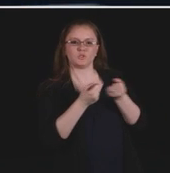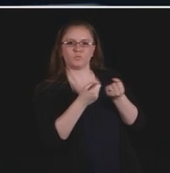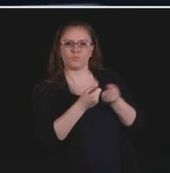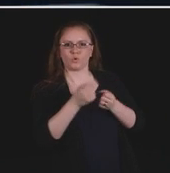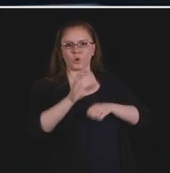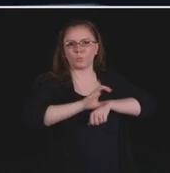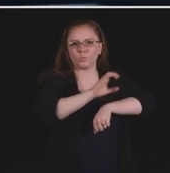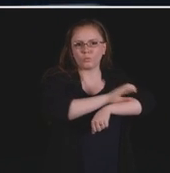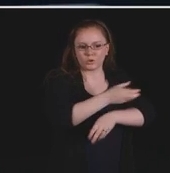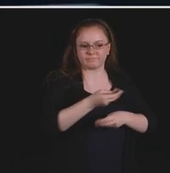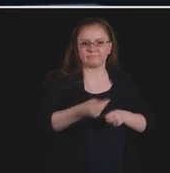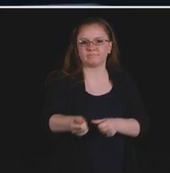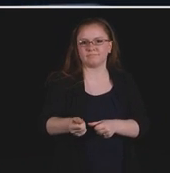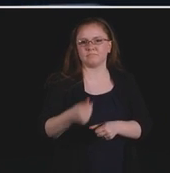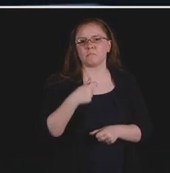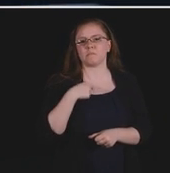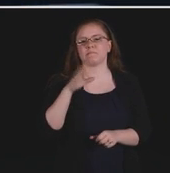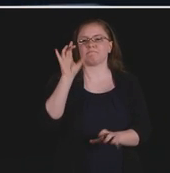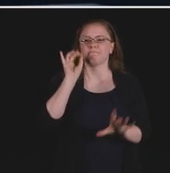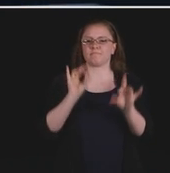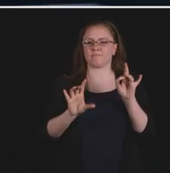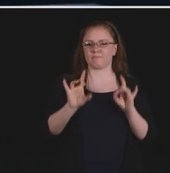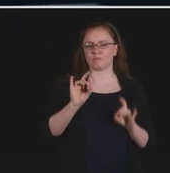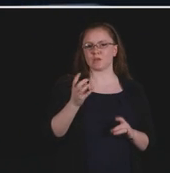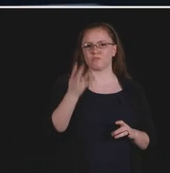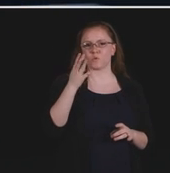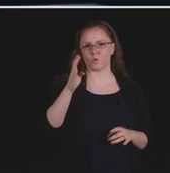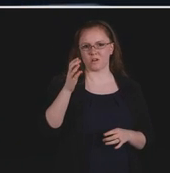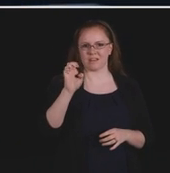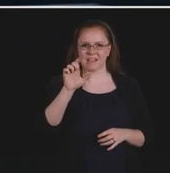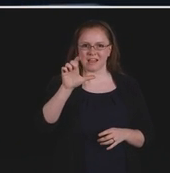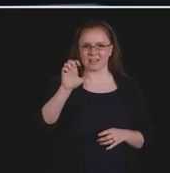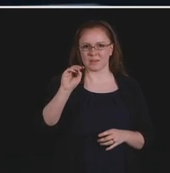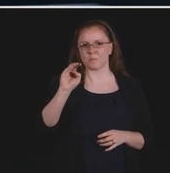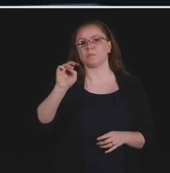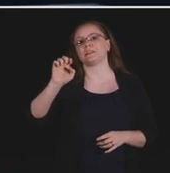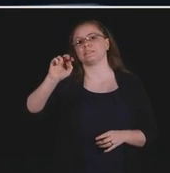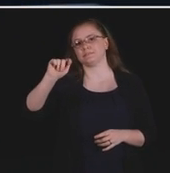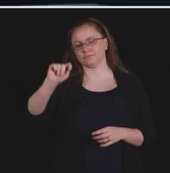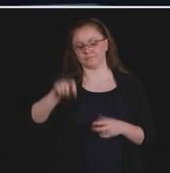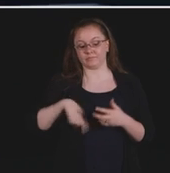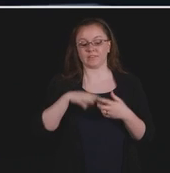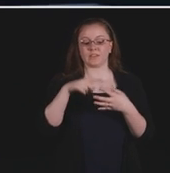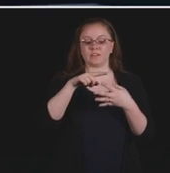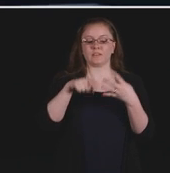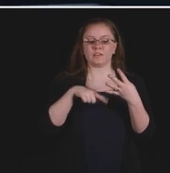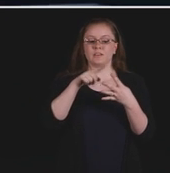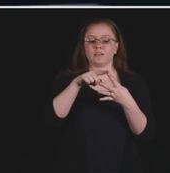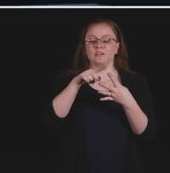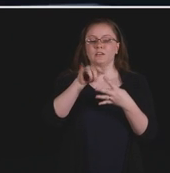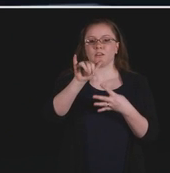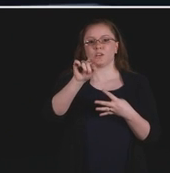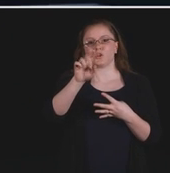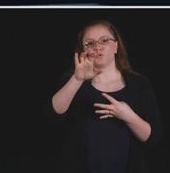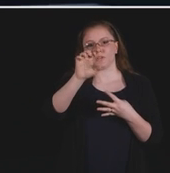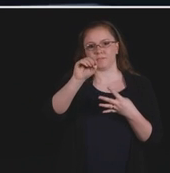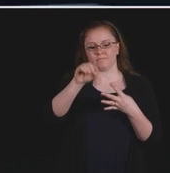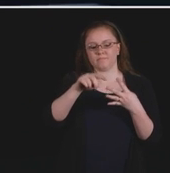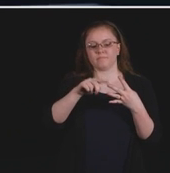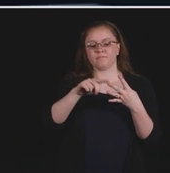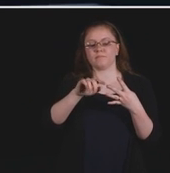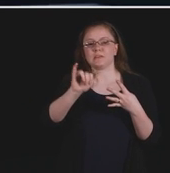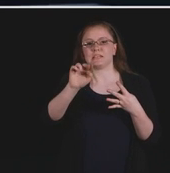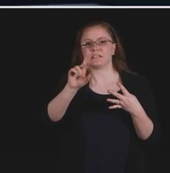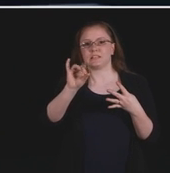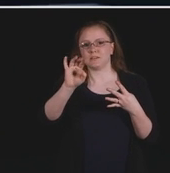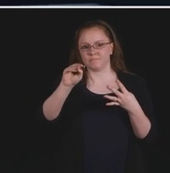choose four elements in the periodic table: yttrium, indium, manganese, and oxygen.